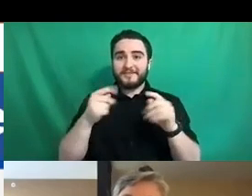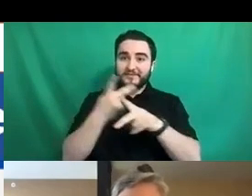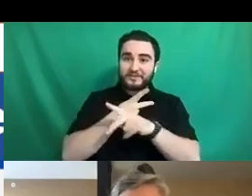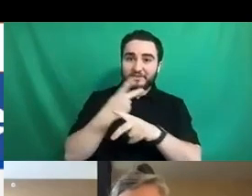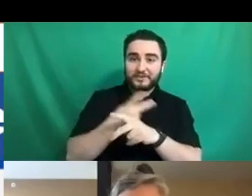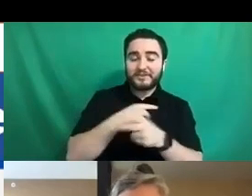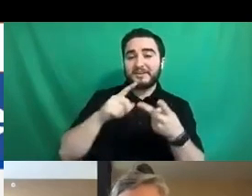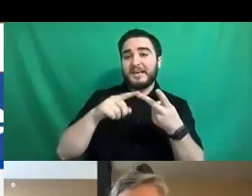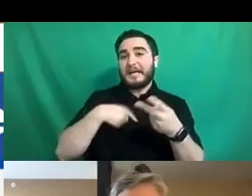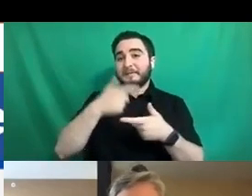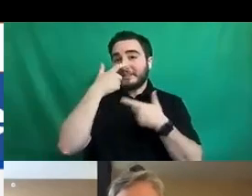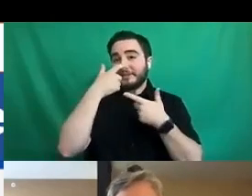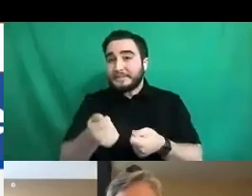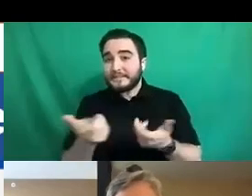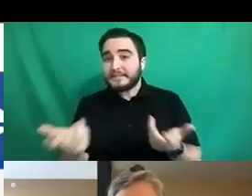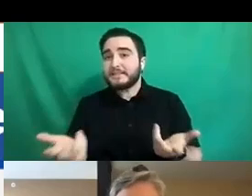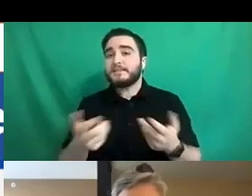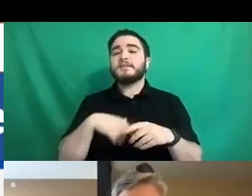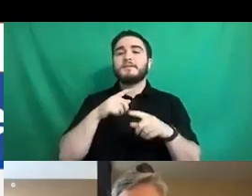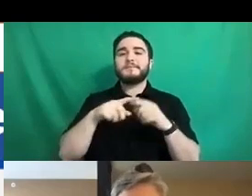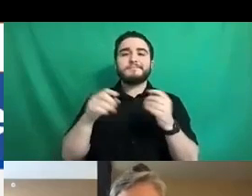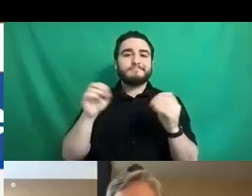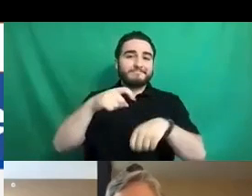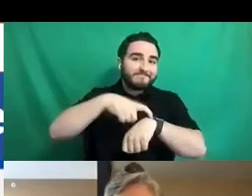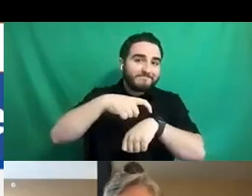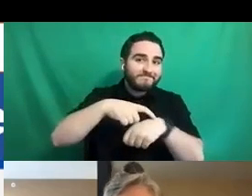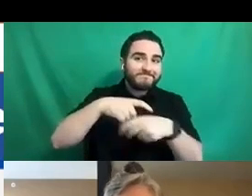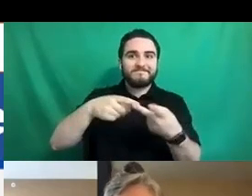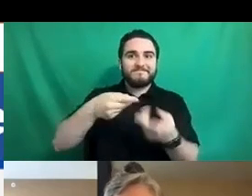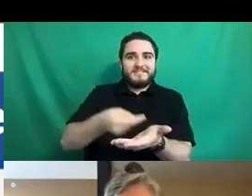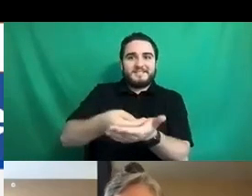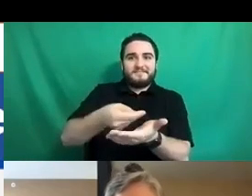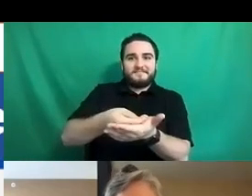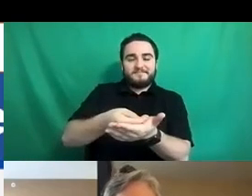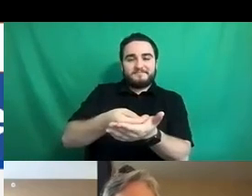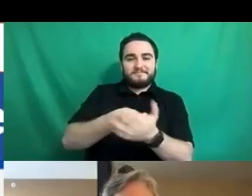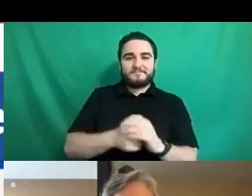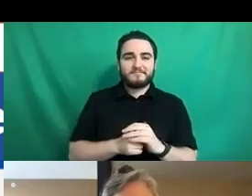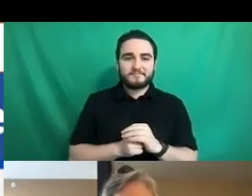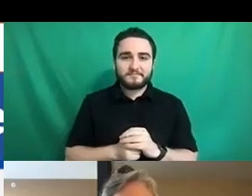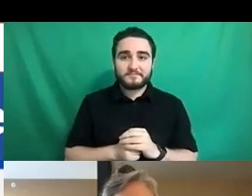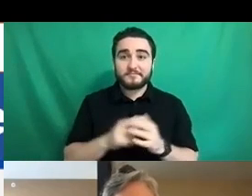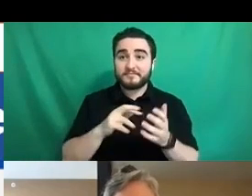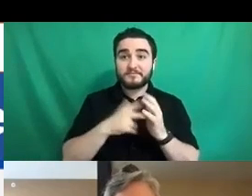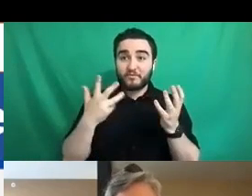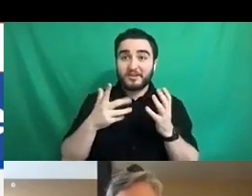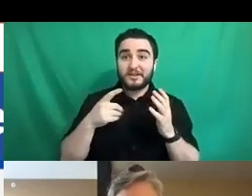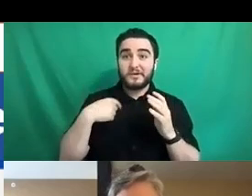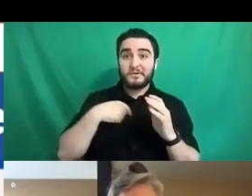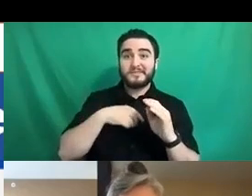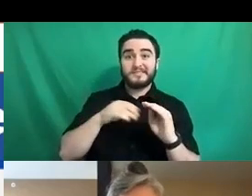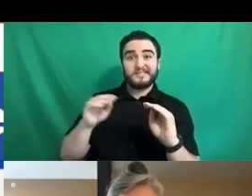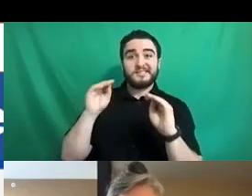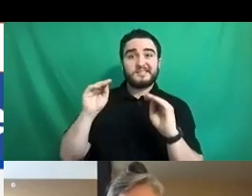I'm interested in doing it, but I don't have the time or the money, which means we've taught them a